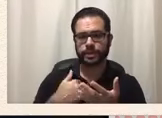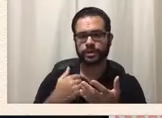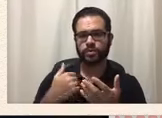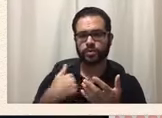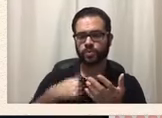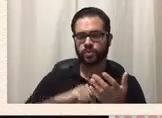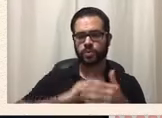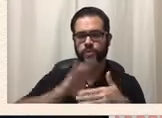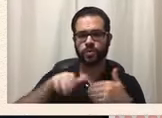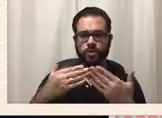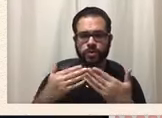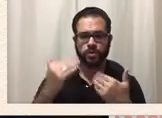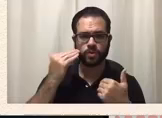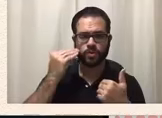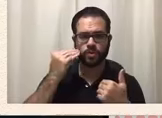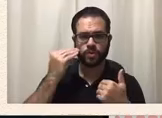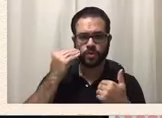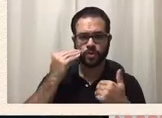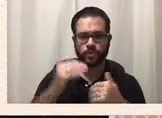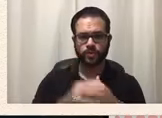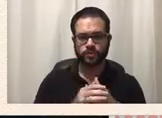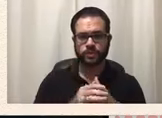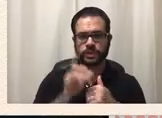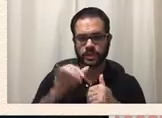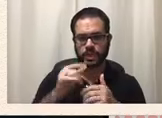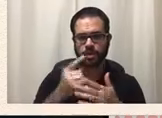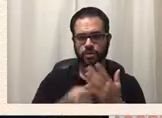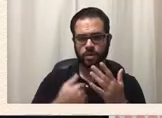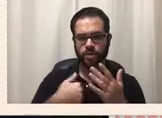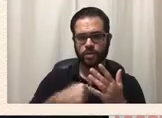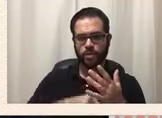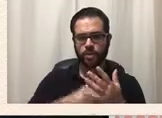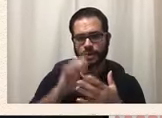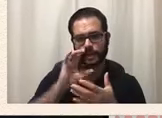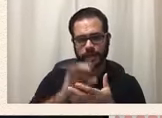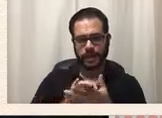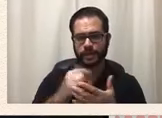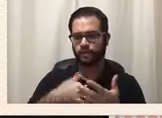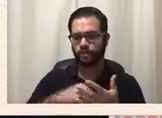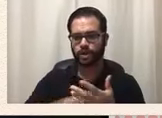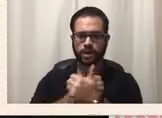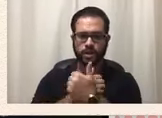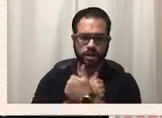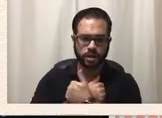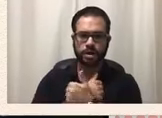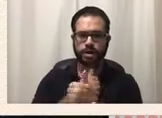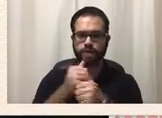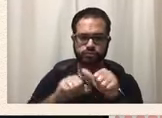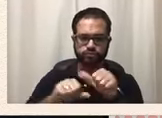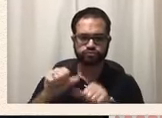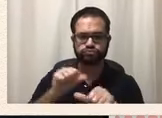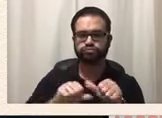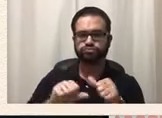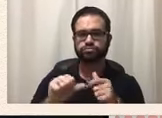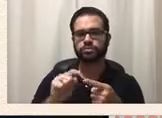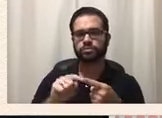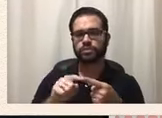And that's what we do. We want love for each other. And that's one of the ingredients in the